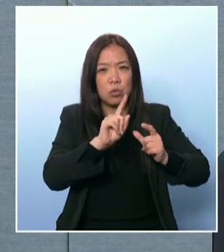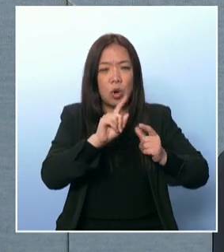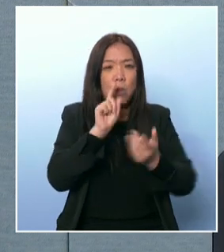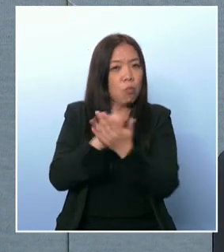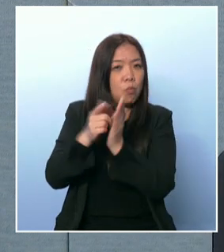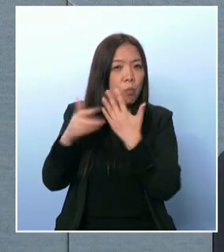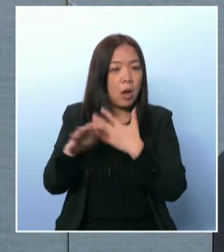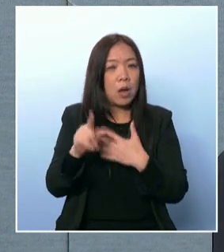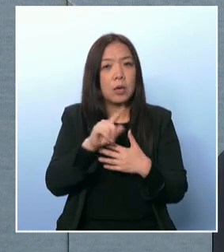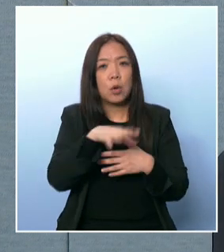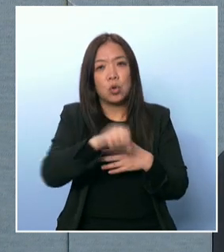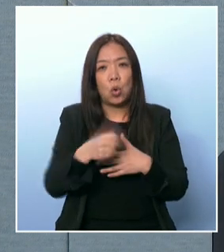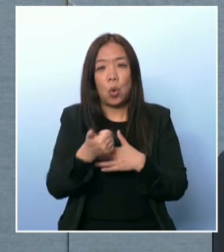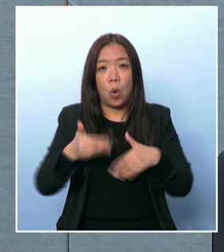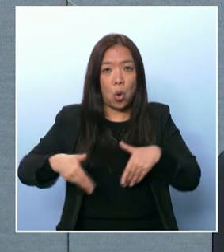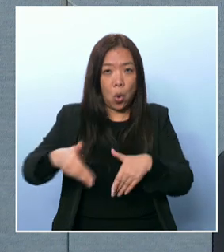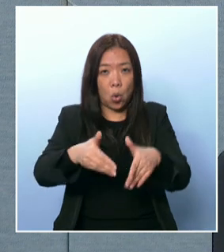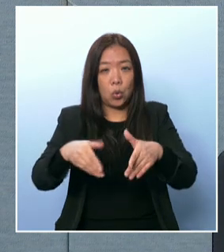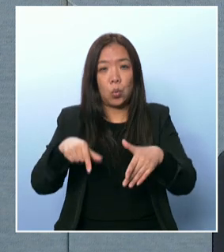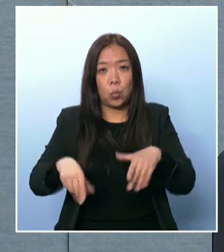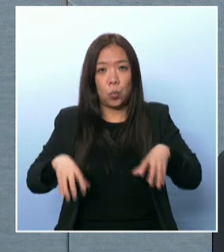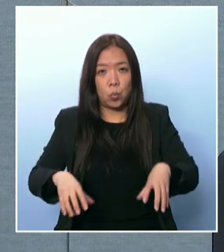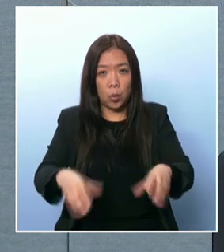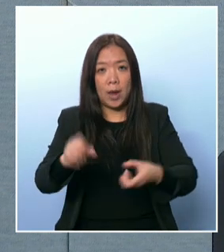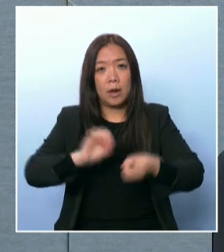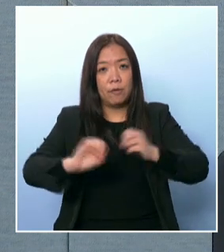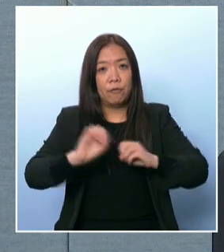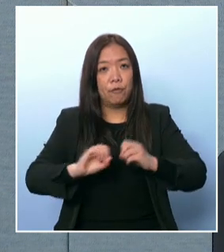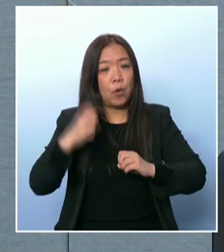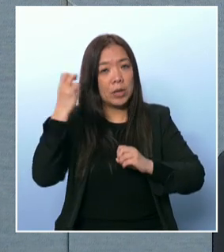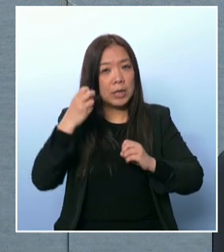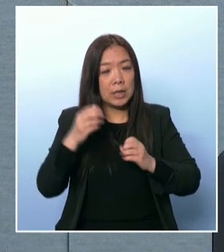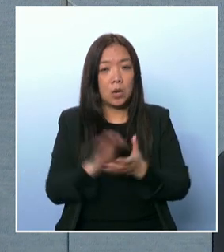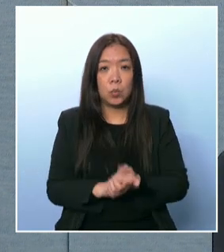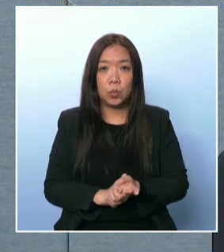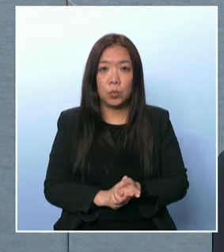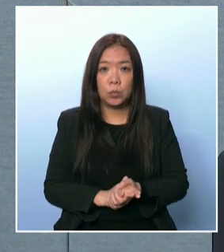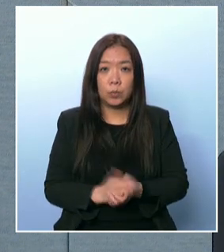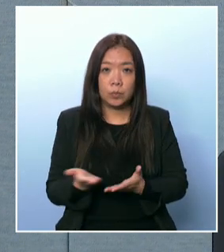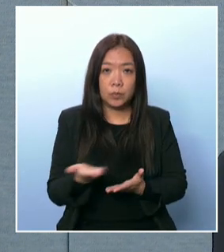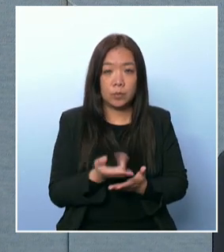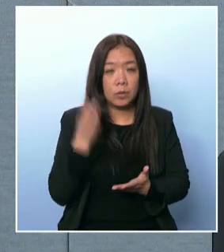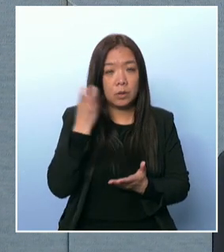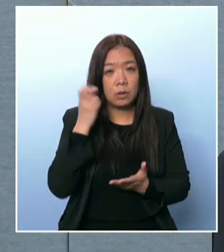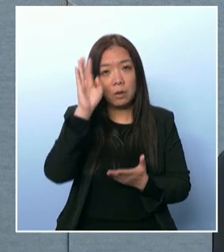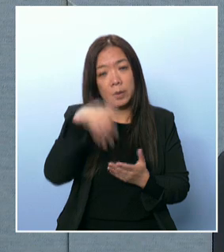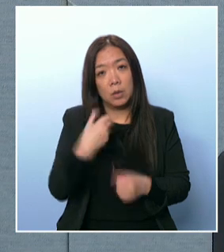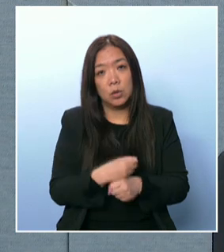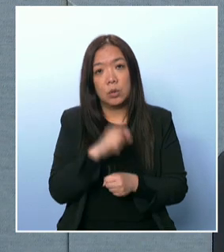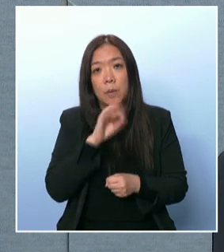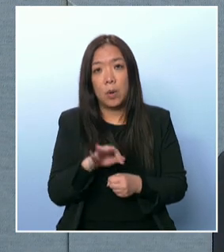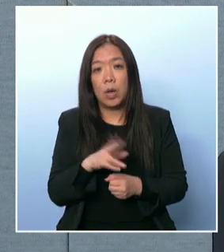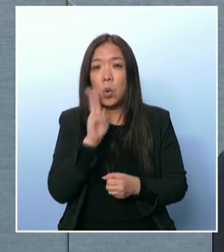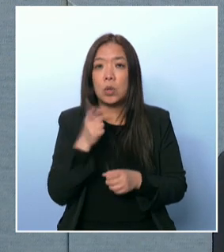Now, how can we promote quality Chinese medicine products from the country to the world?